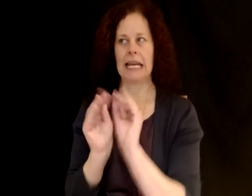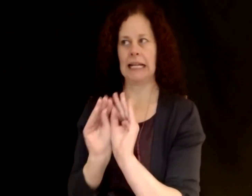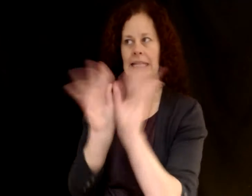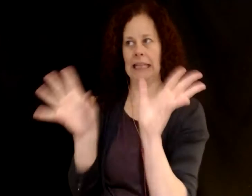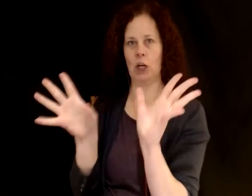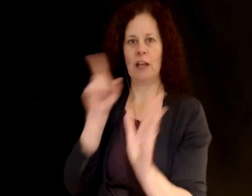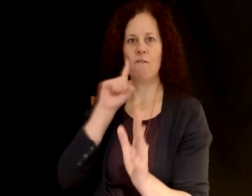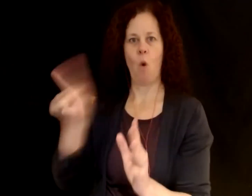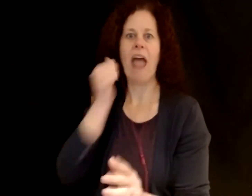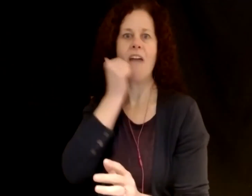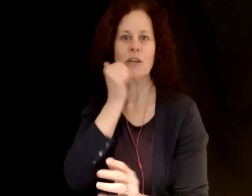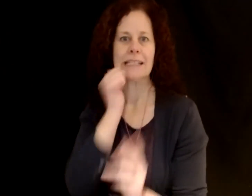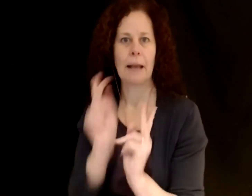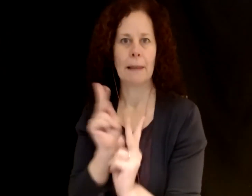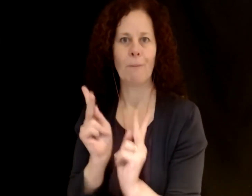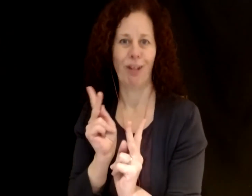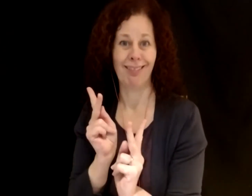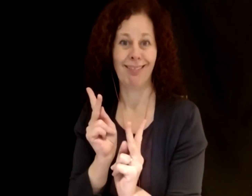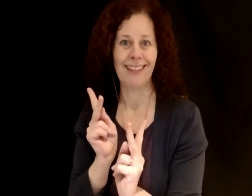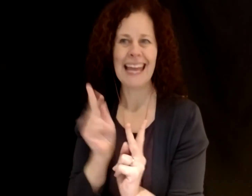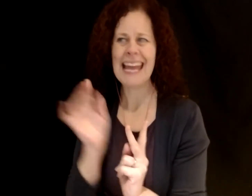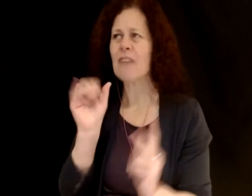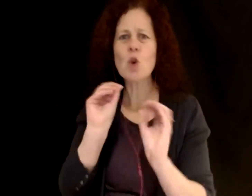myself who don't have that engineering background.